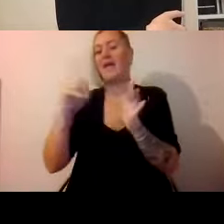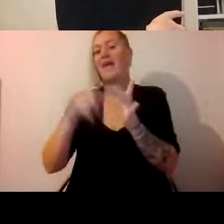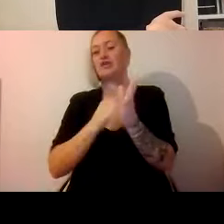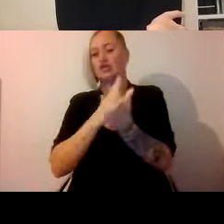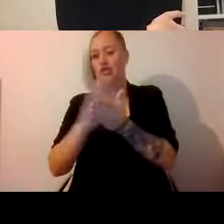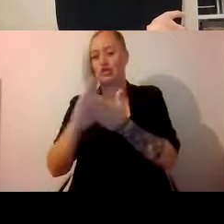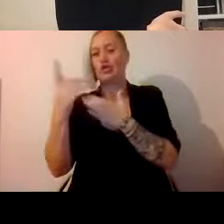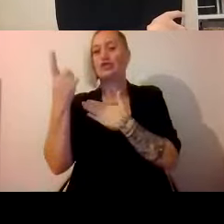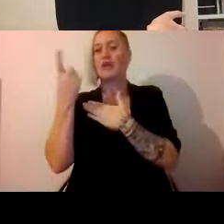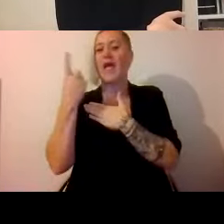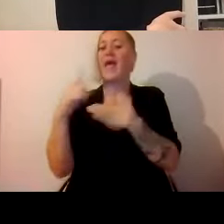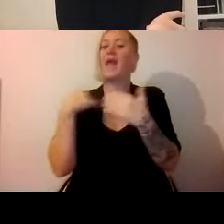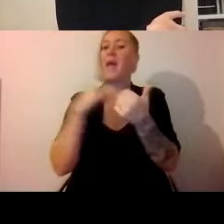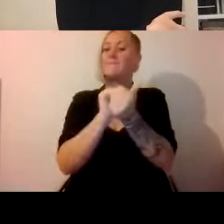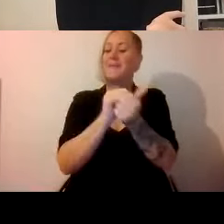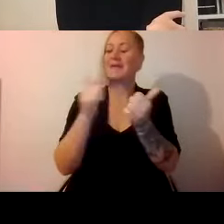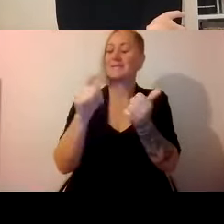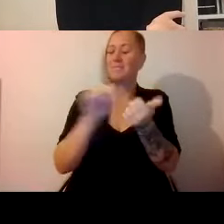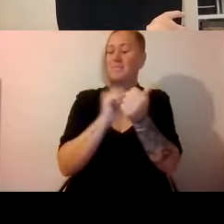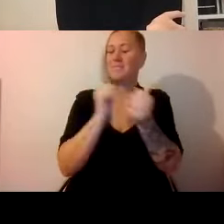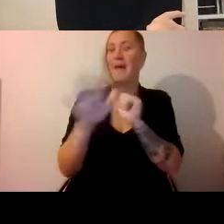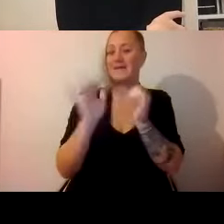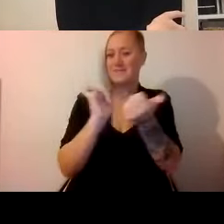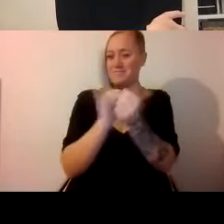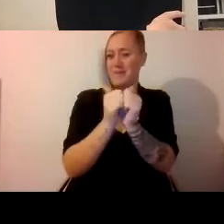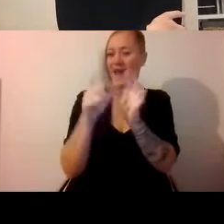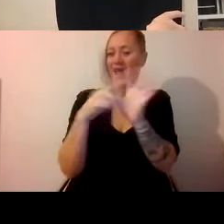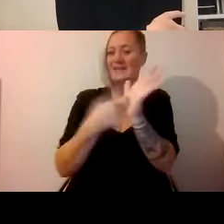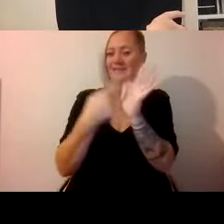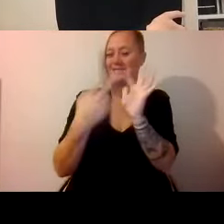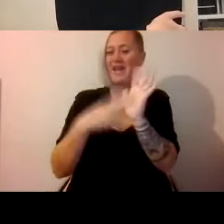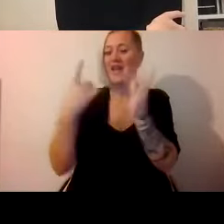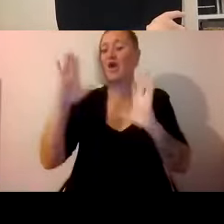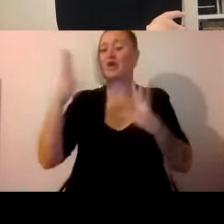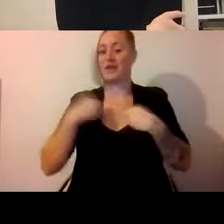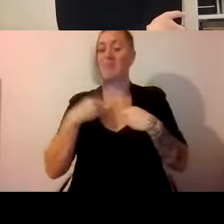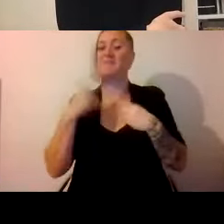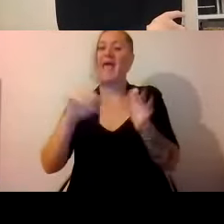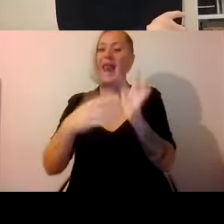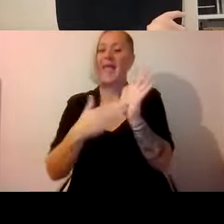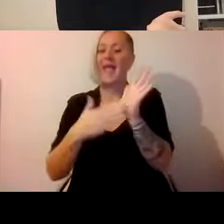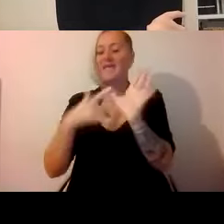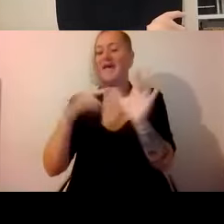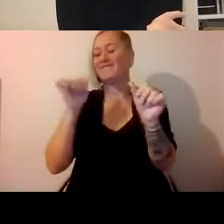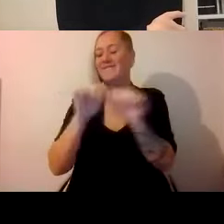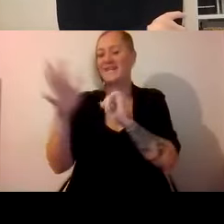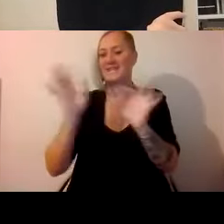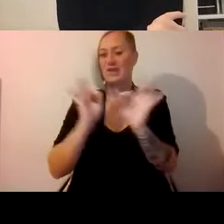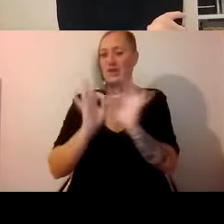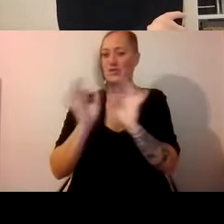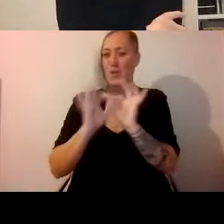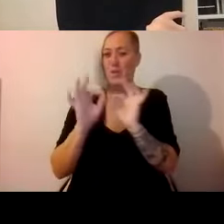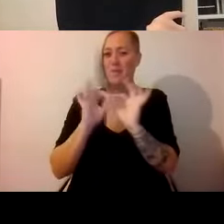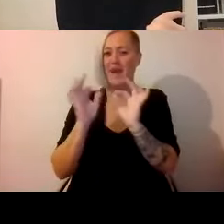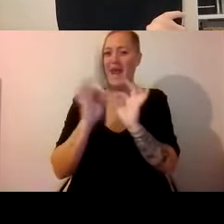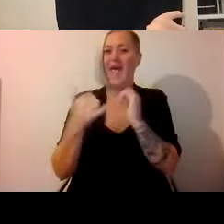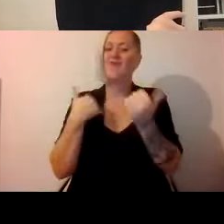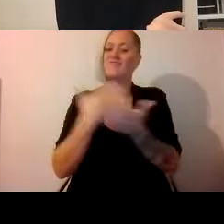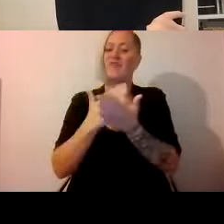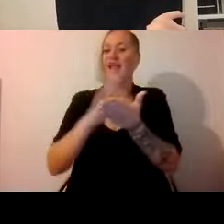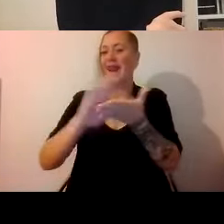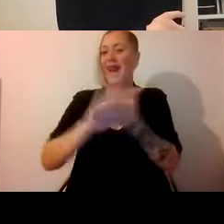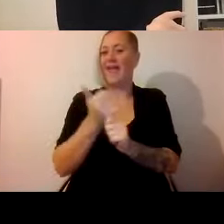our amazing partner for tonight, Darren and the AUSLAN Company, and to Emma, our fantastic interpreter. I'm really grateful that